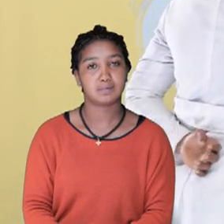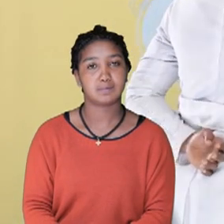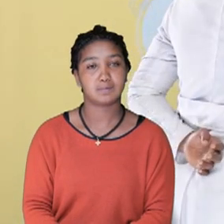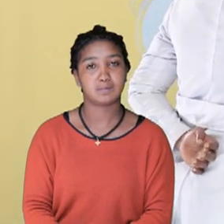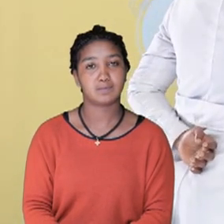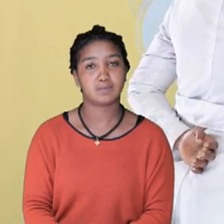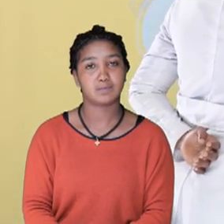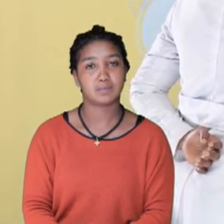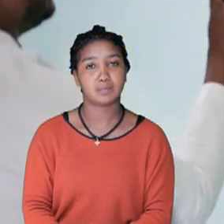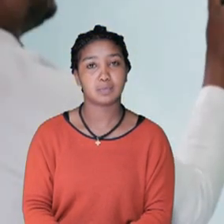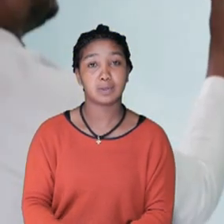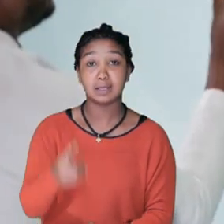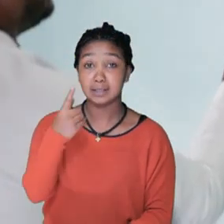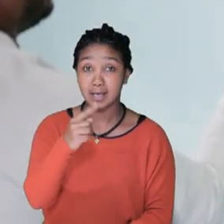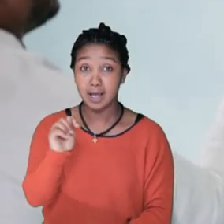the temperature